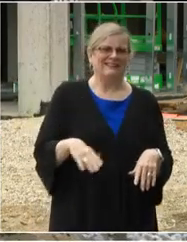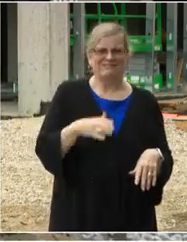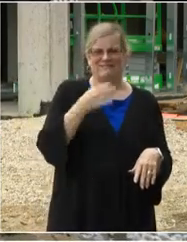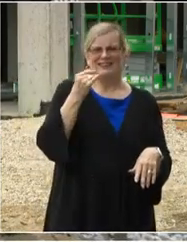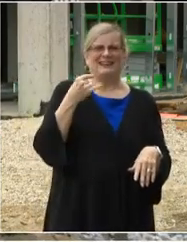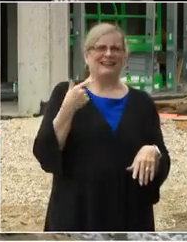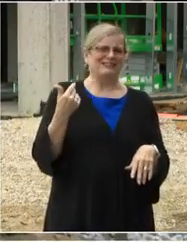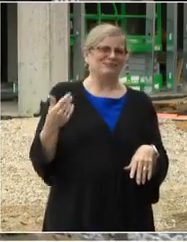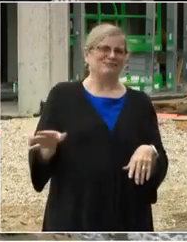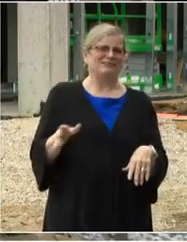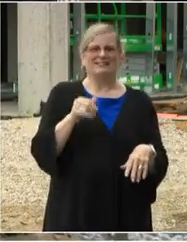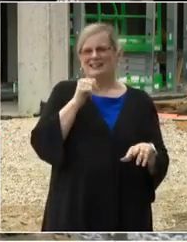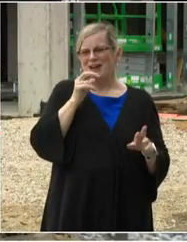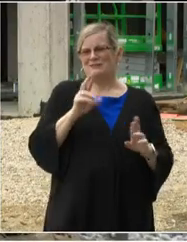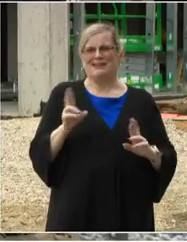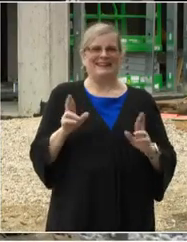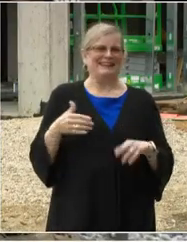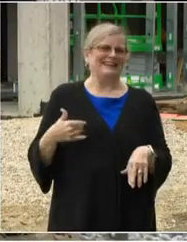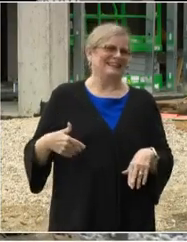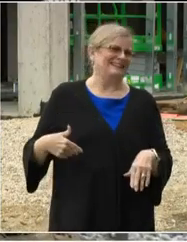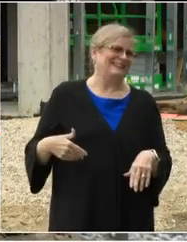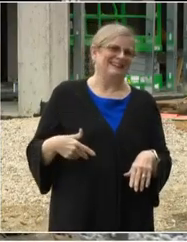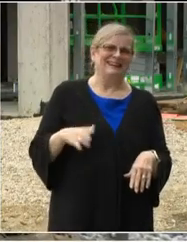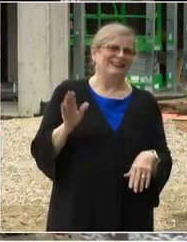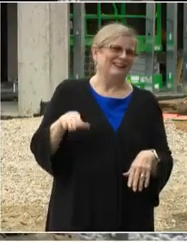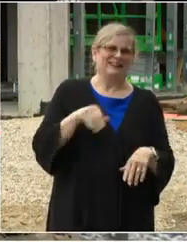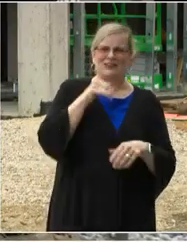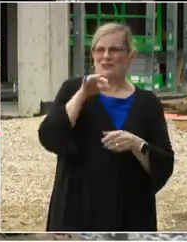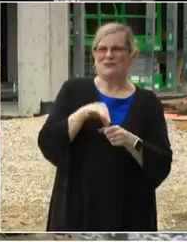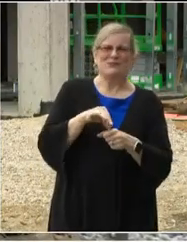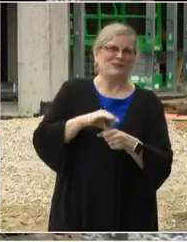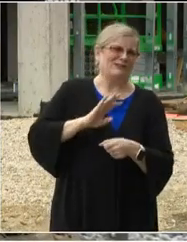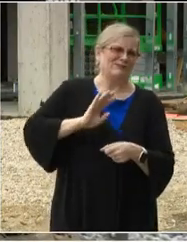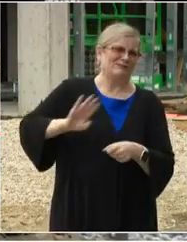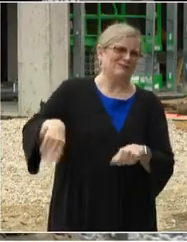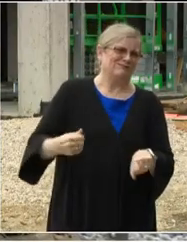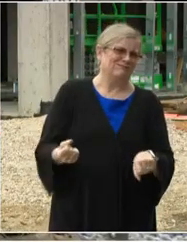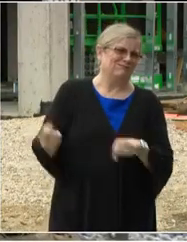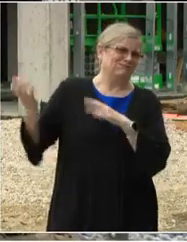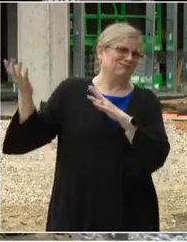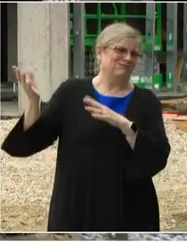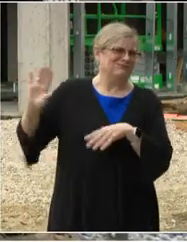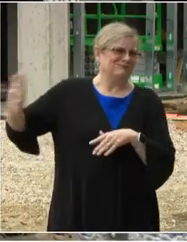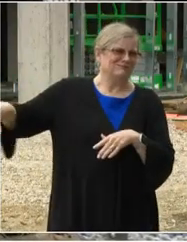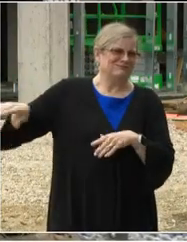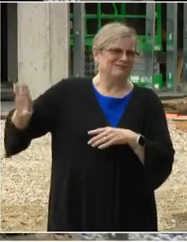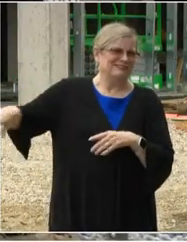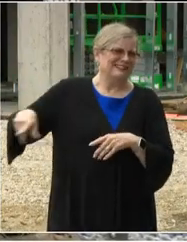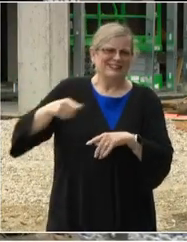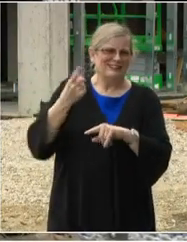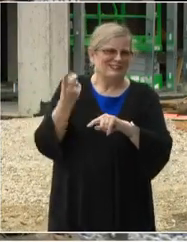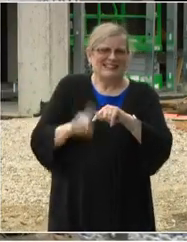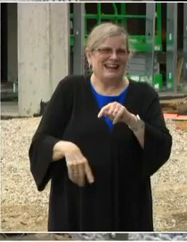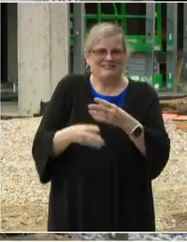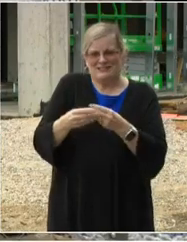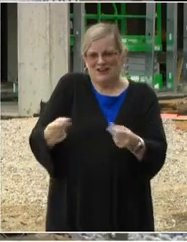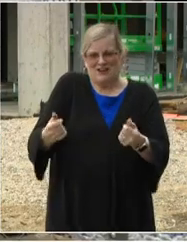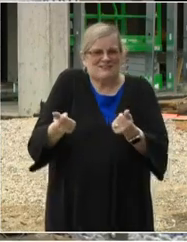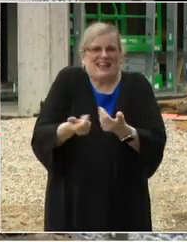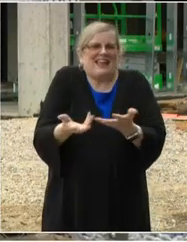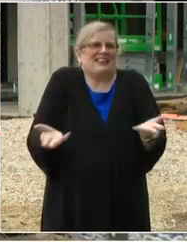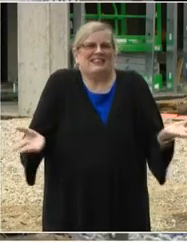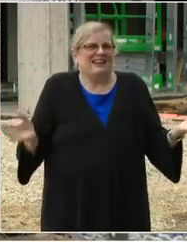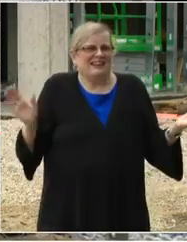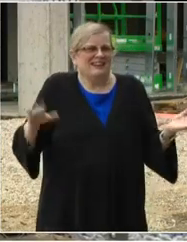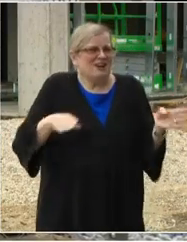right yet. Don't vote on it. Throw it out. It can't solve all the problems we've been trying to solve. Well, no